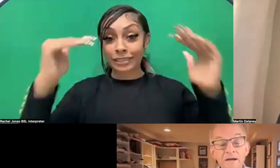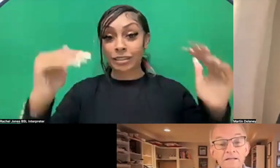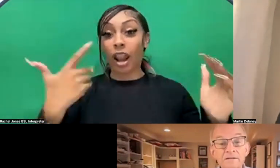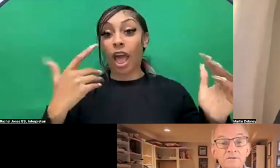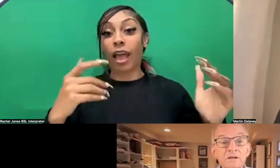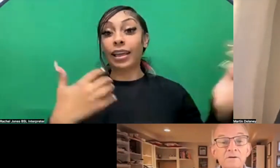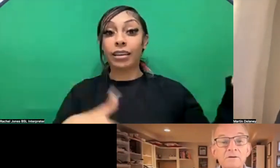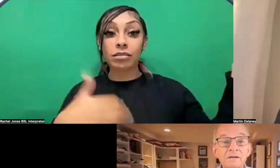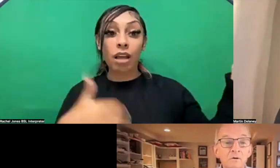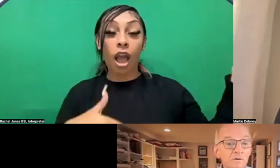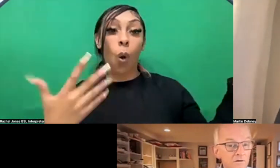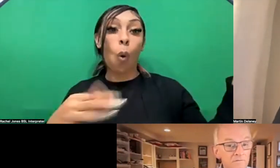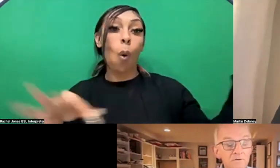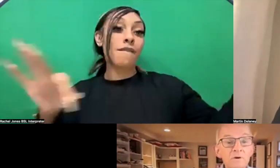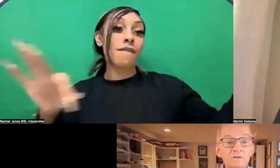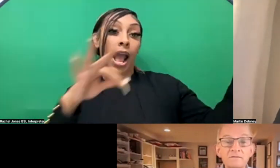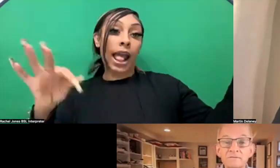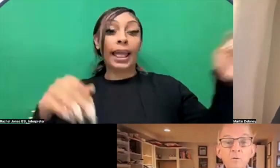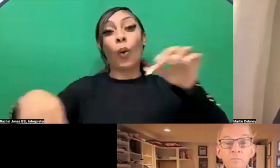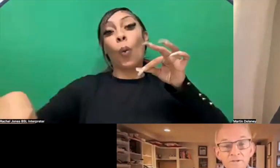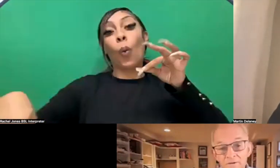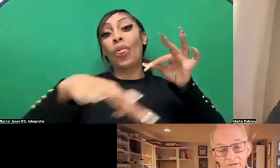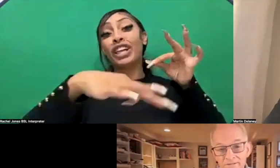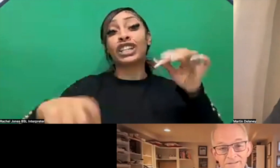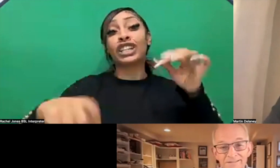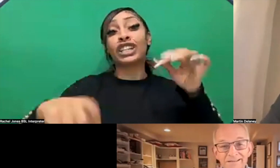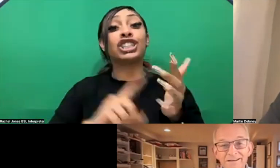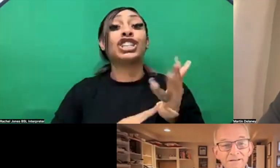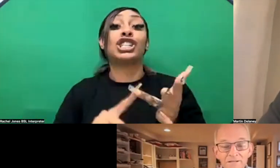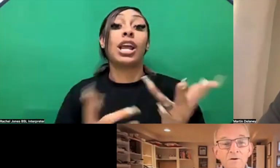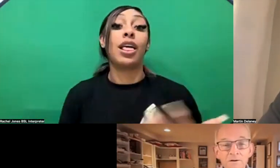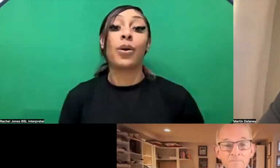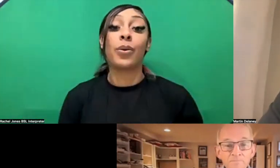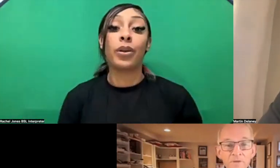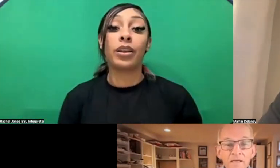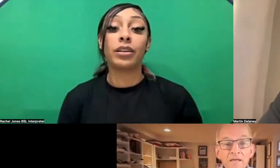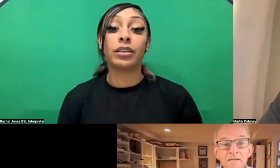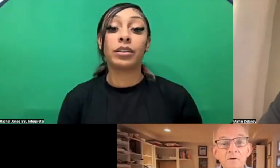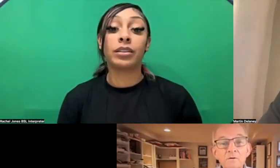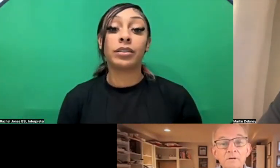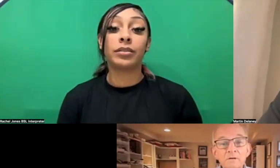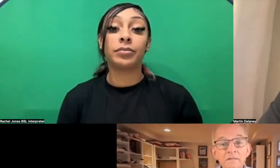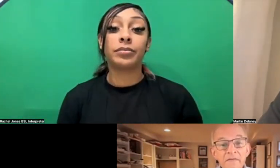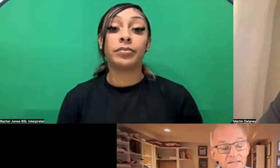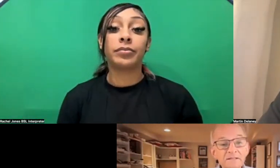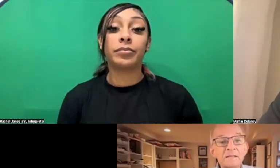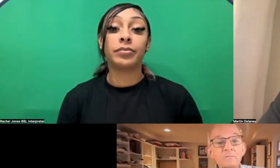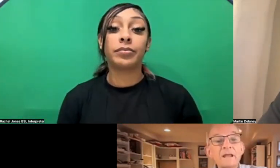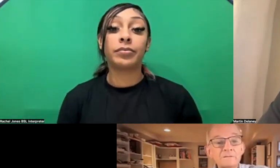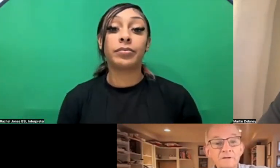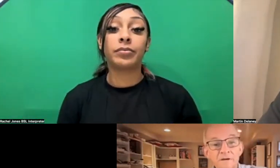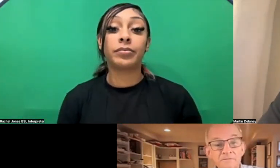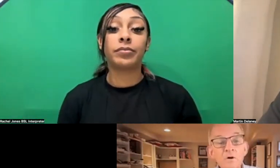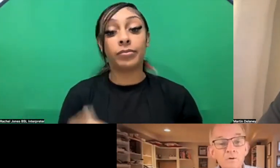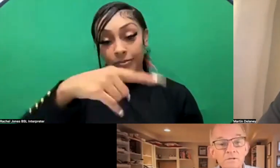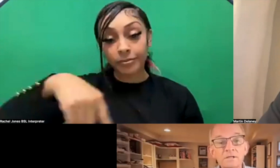a violin or a cello, or however you wish, even open tunings on guitar. So that's the